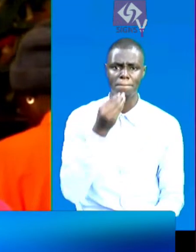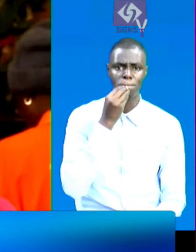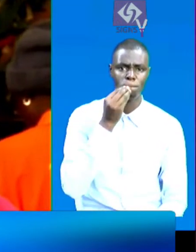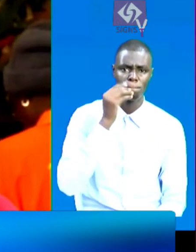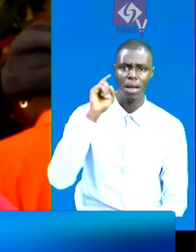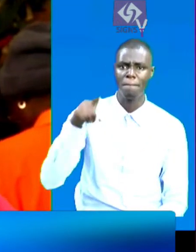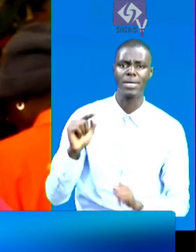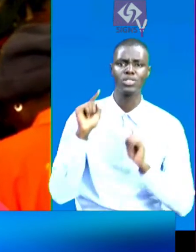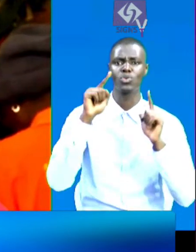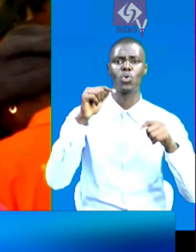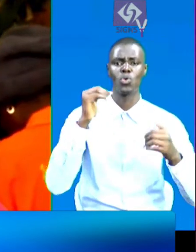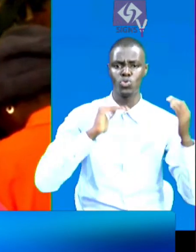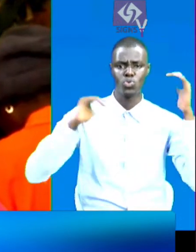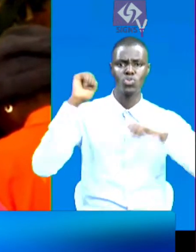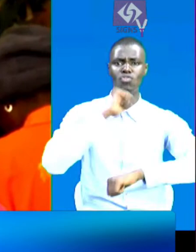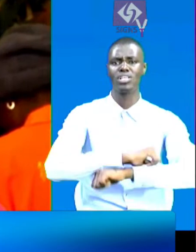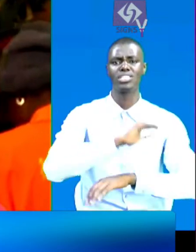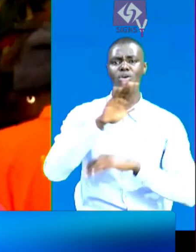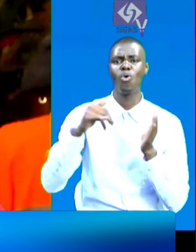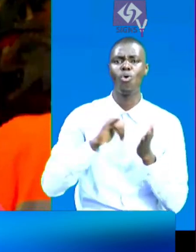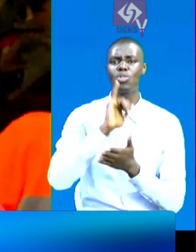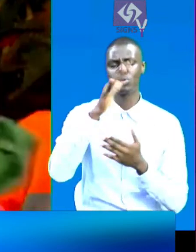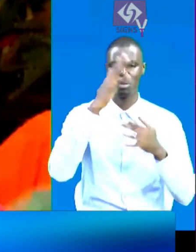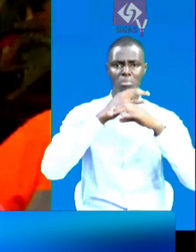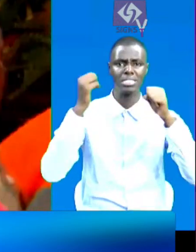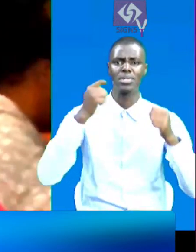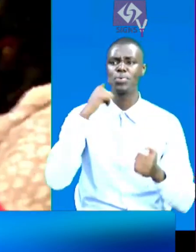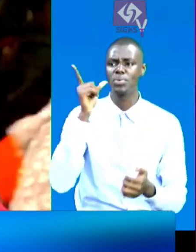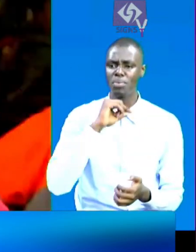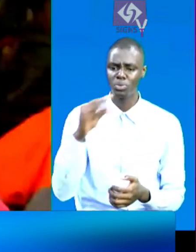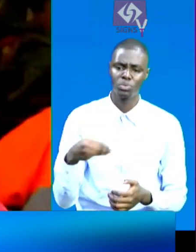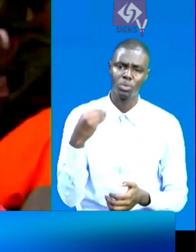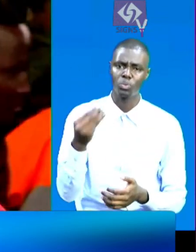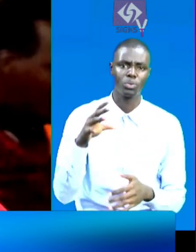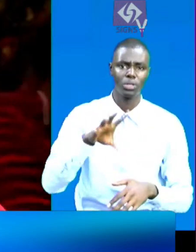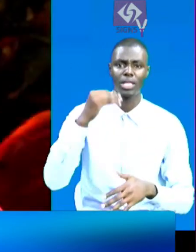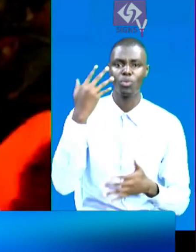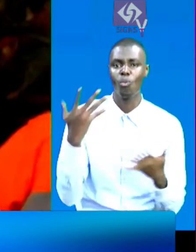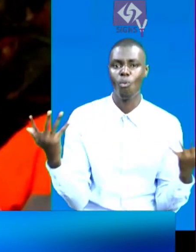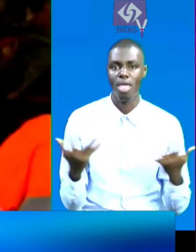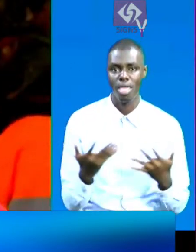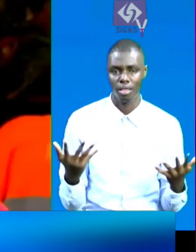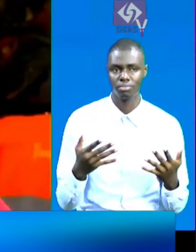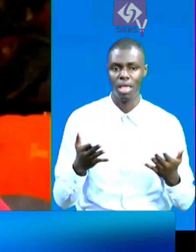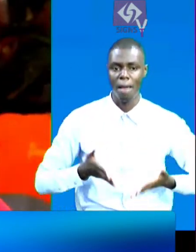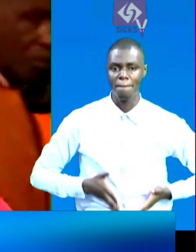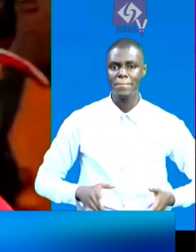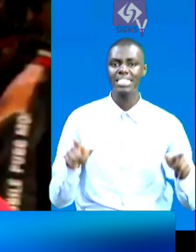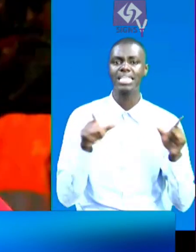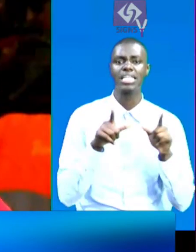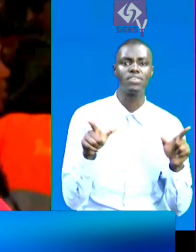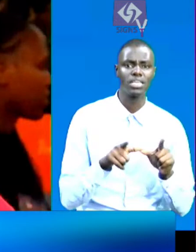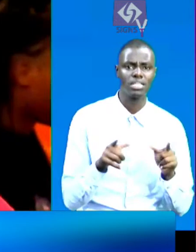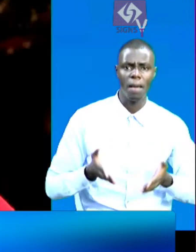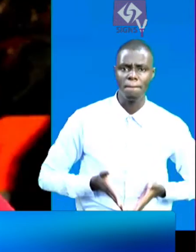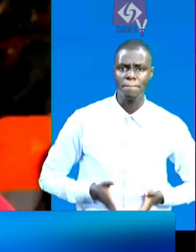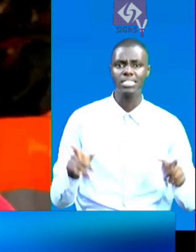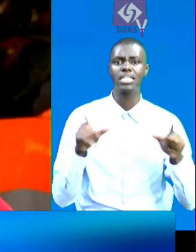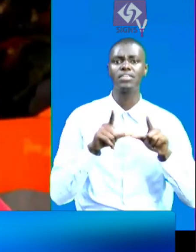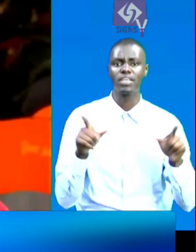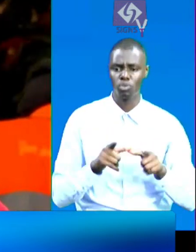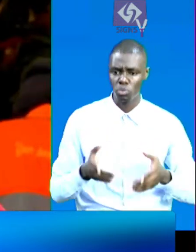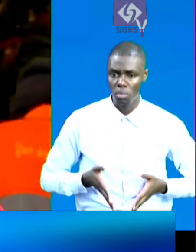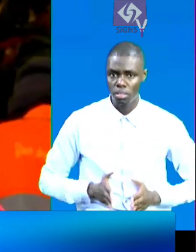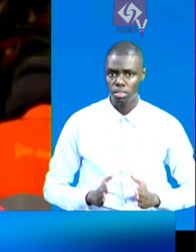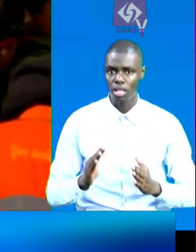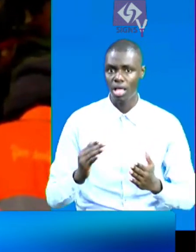waende university. Hizo zote president vile umesema tutatoa wapi? Kitu kama birth certificate. Birth certificate tulikuwa tunasema mtoto